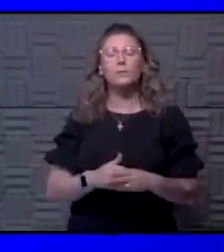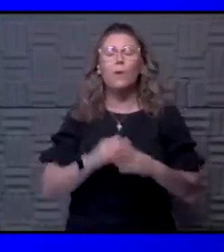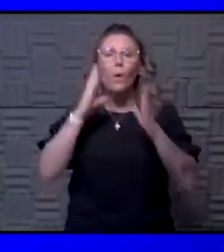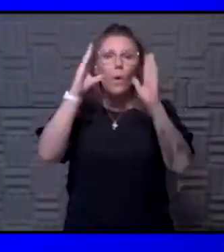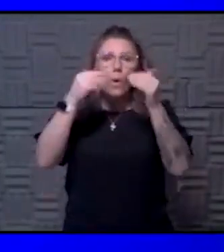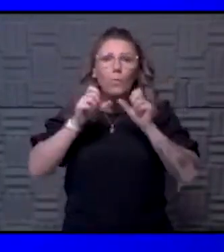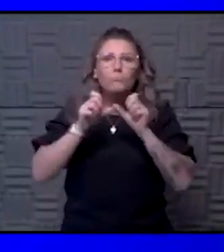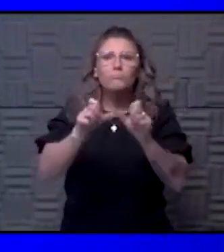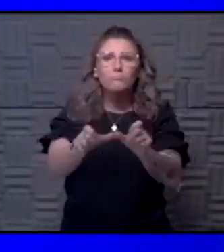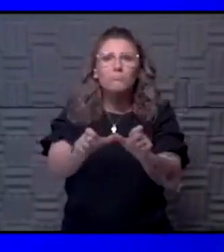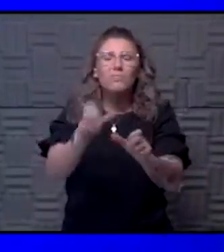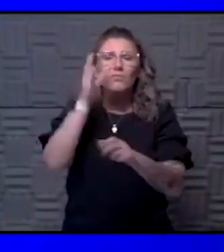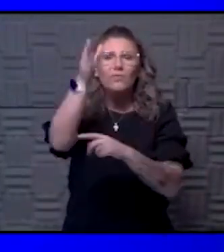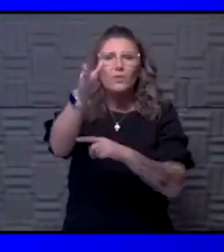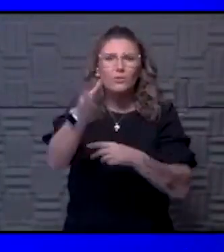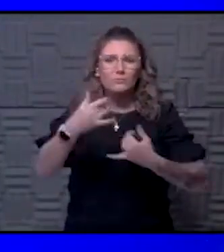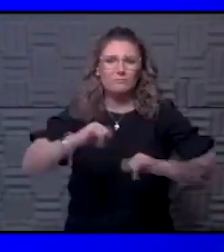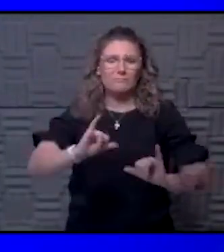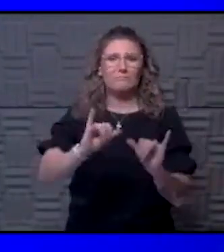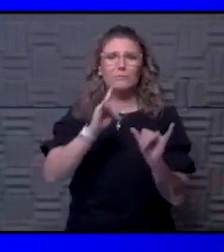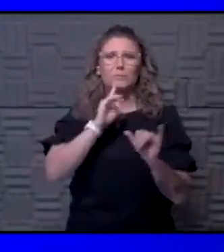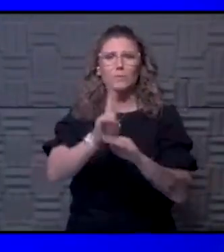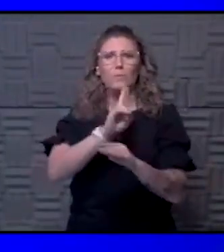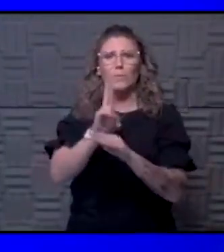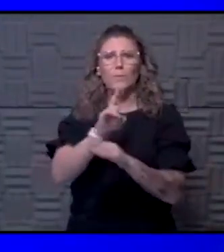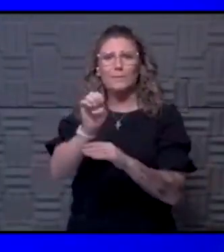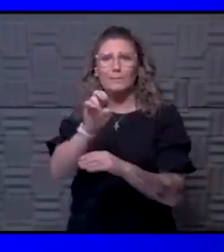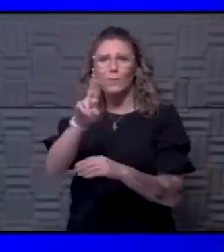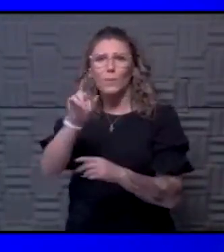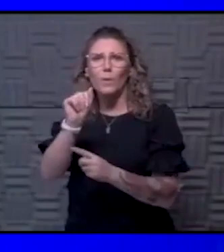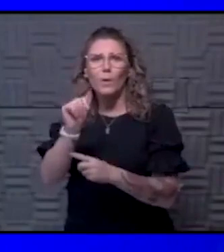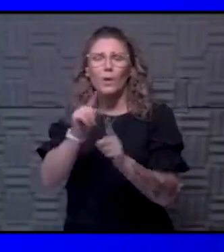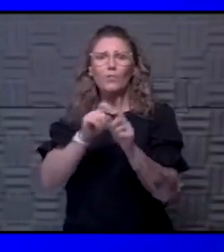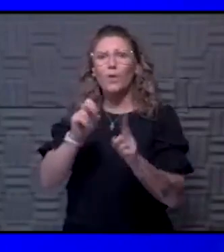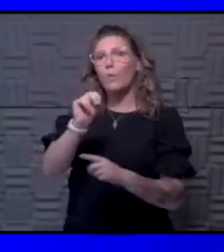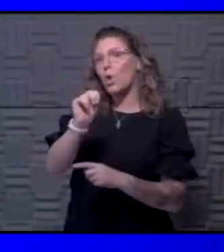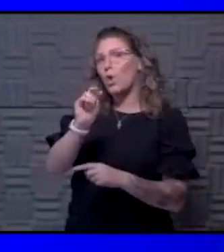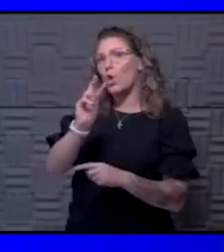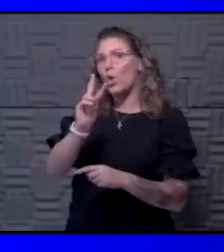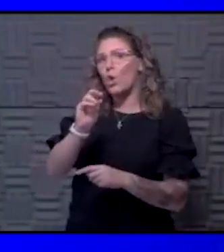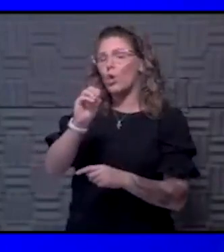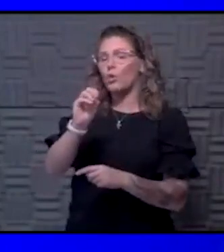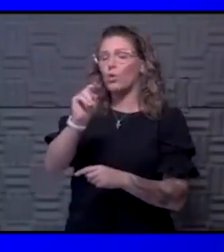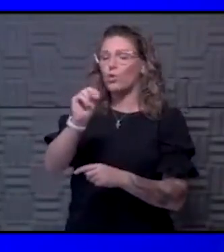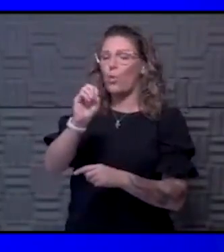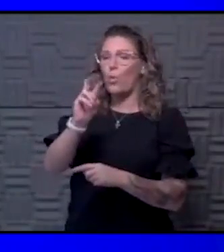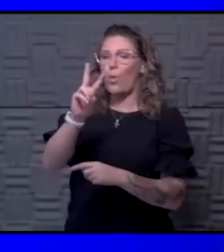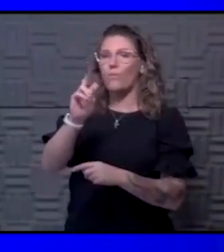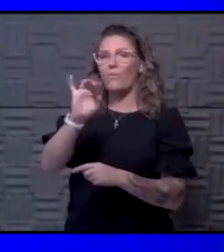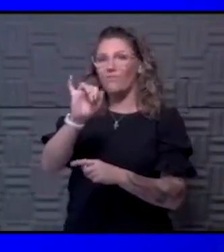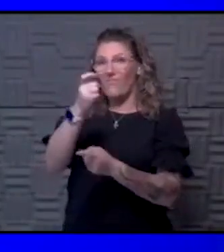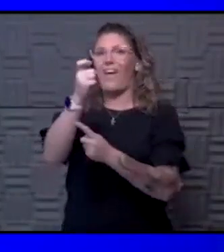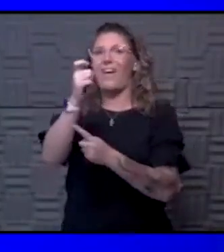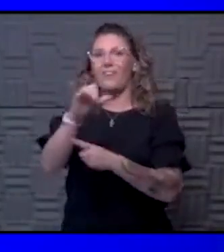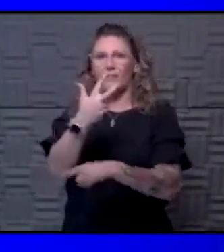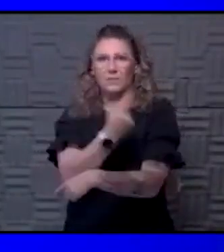goes on, we can still see an emergency use application for the Novavax vaccine, because that data looks good, and